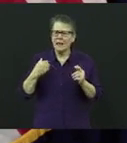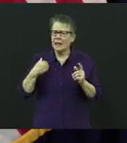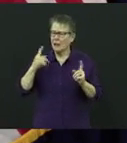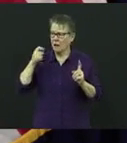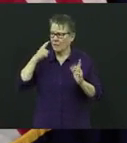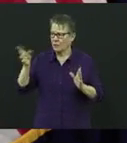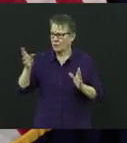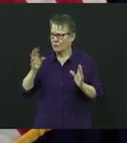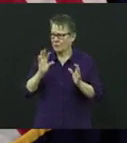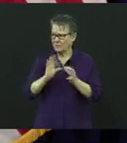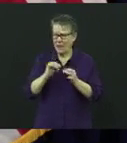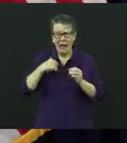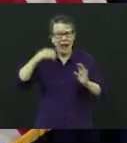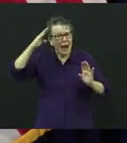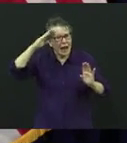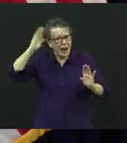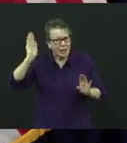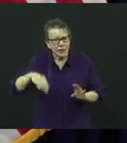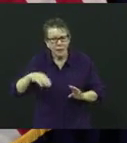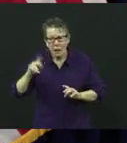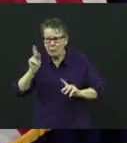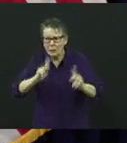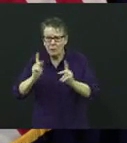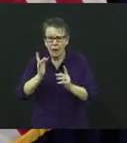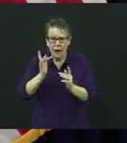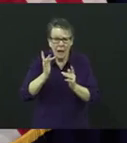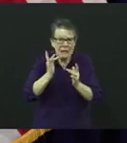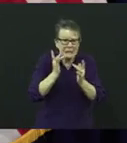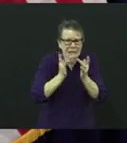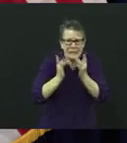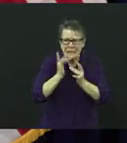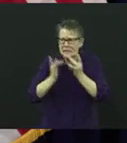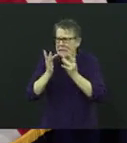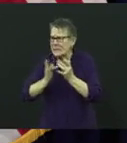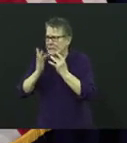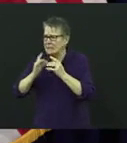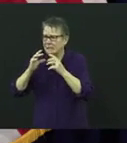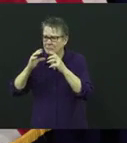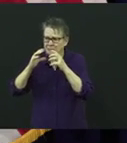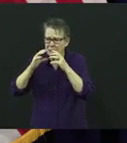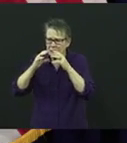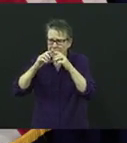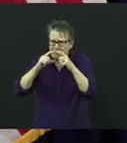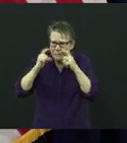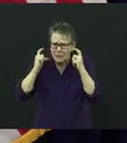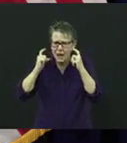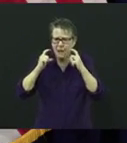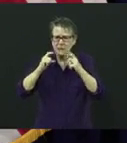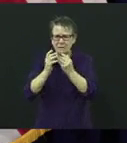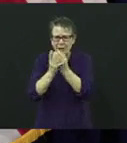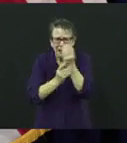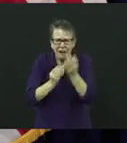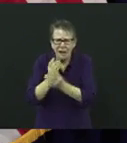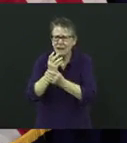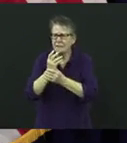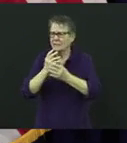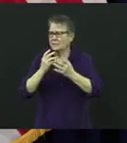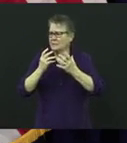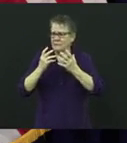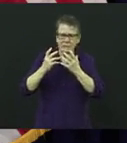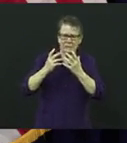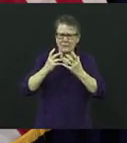supply, not just in New Jersey, around the country, of the equipment that they need to protect themselves. So I echo that completely. And secondly, to repeat